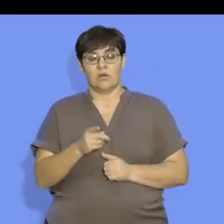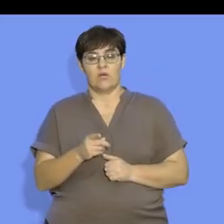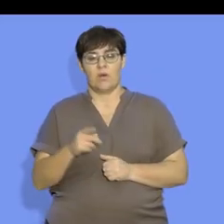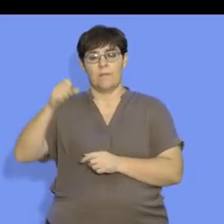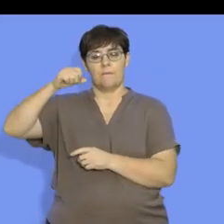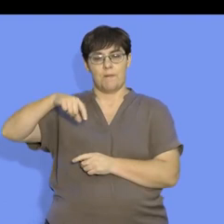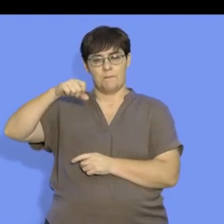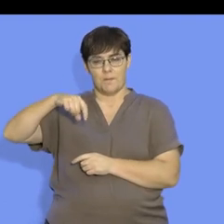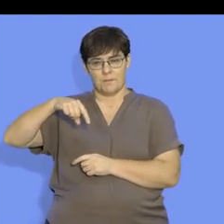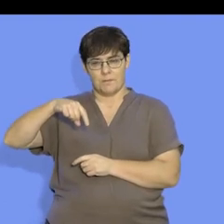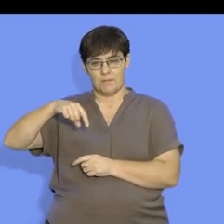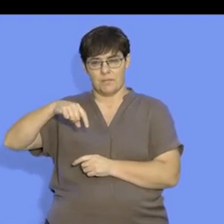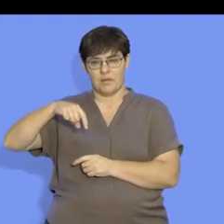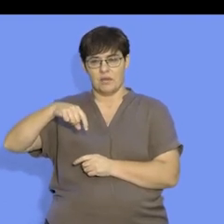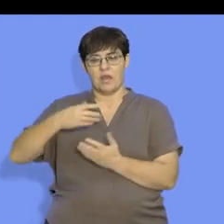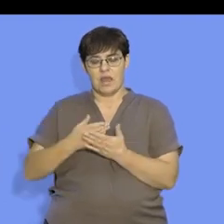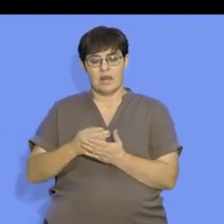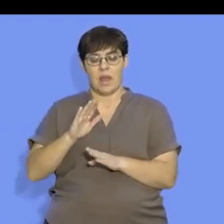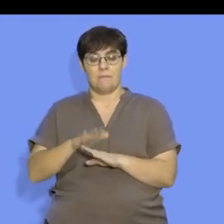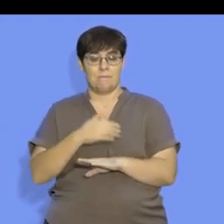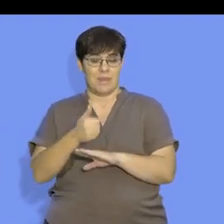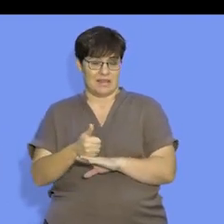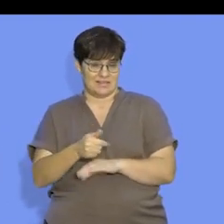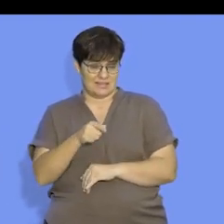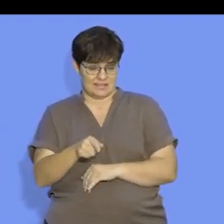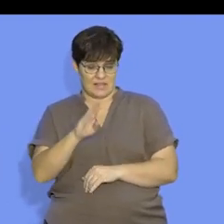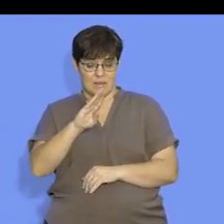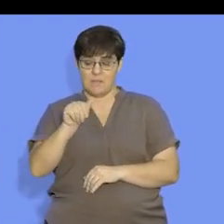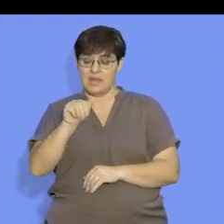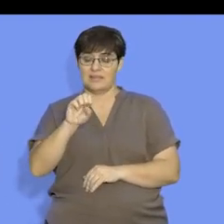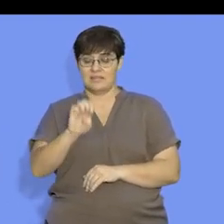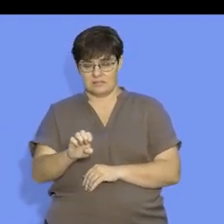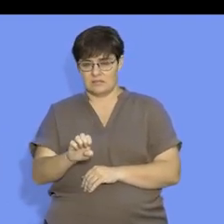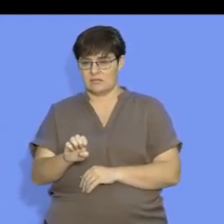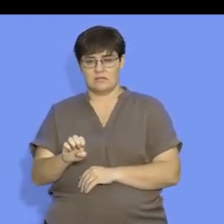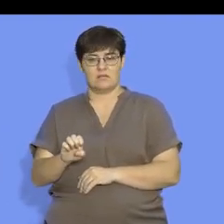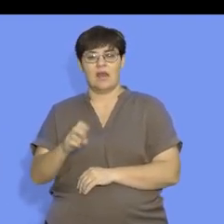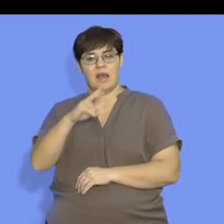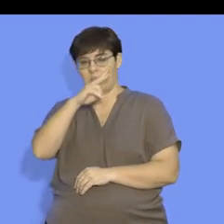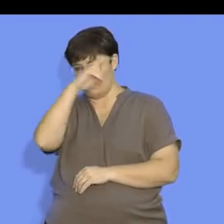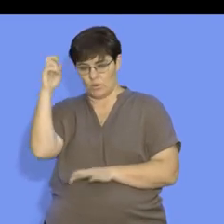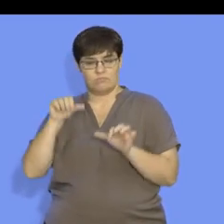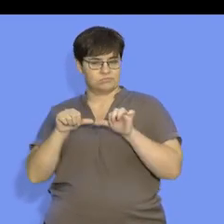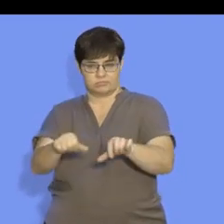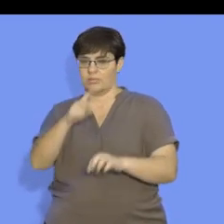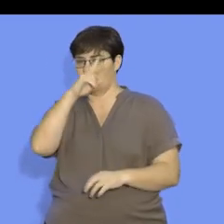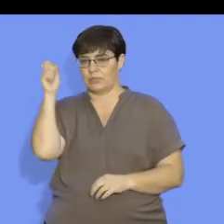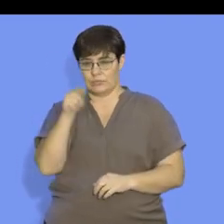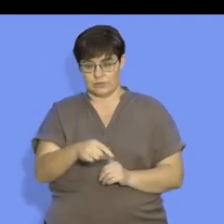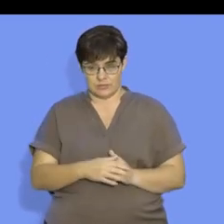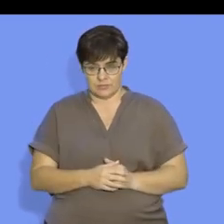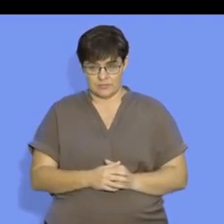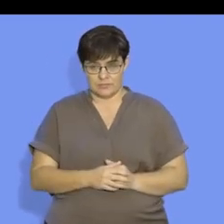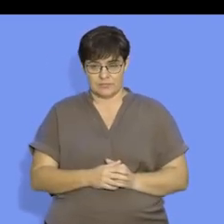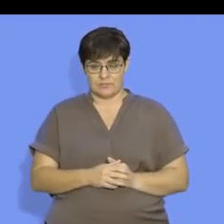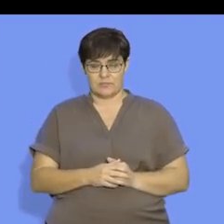we place a few drops of bromothymol blue in a sample of a substance which is a base, the color is blue, right?